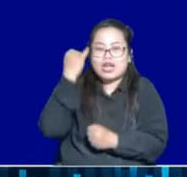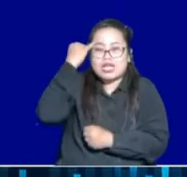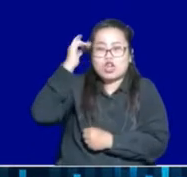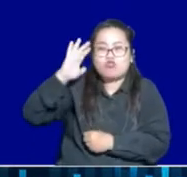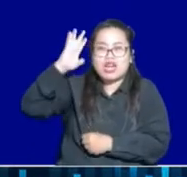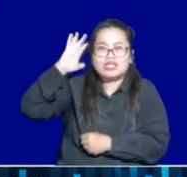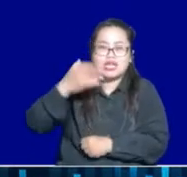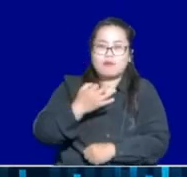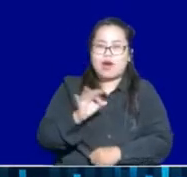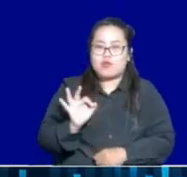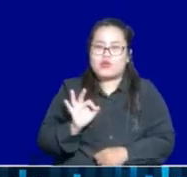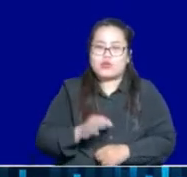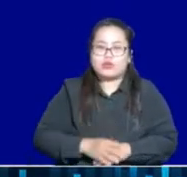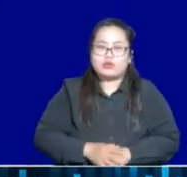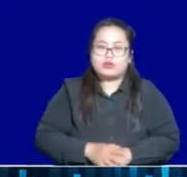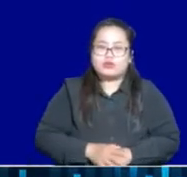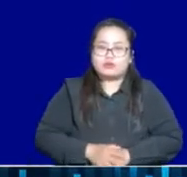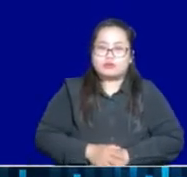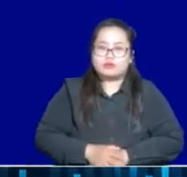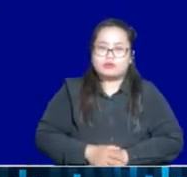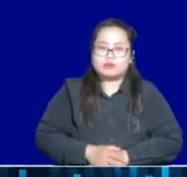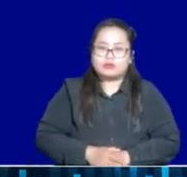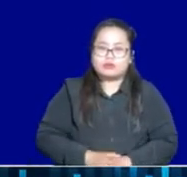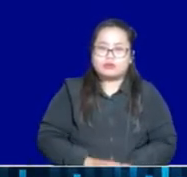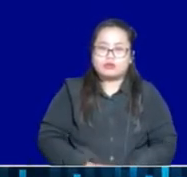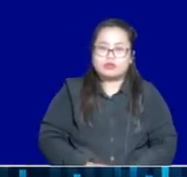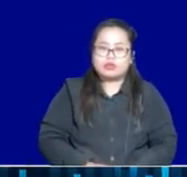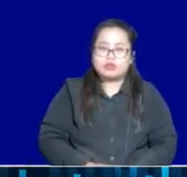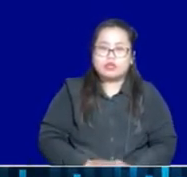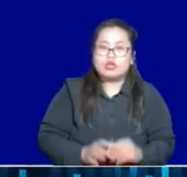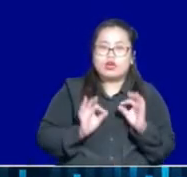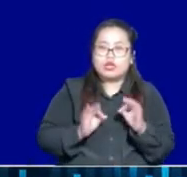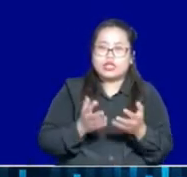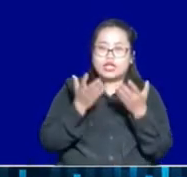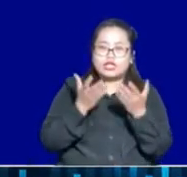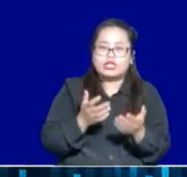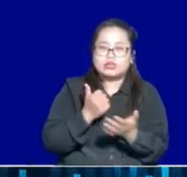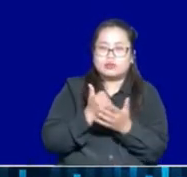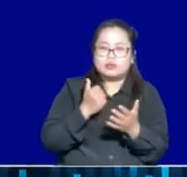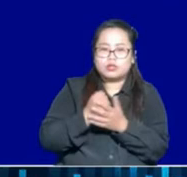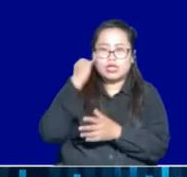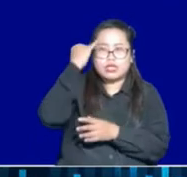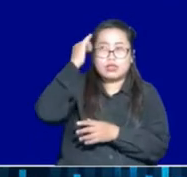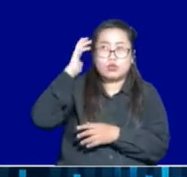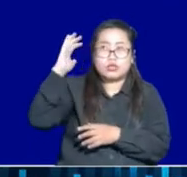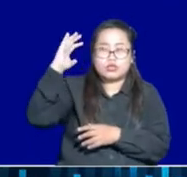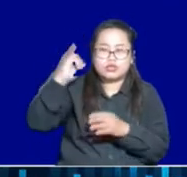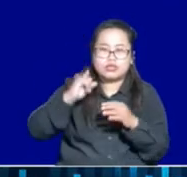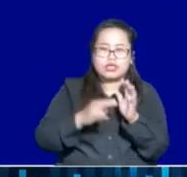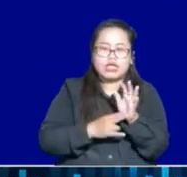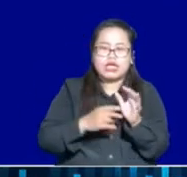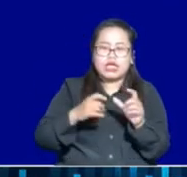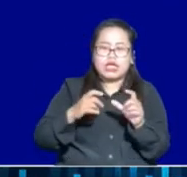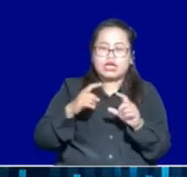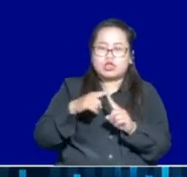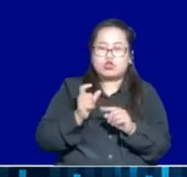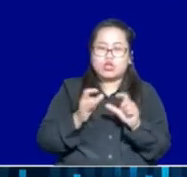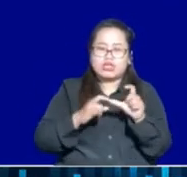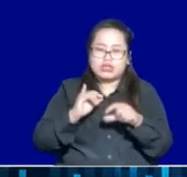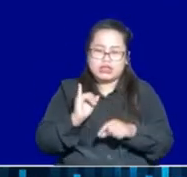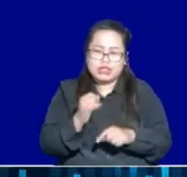This intuition is deeply related to the question of which animal is out of the group and which